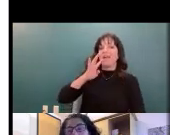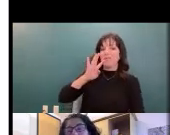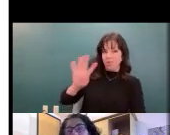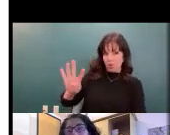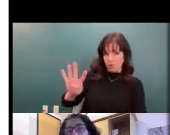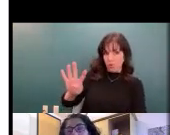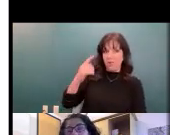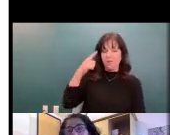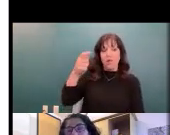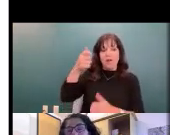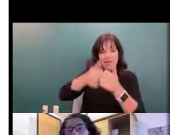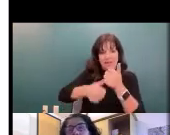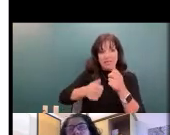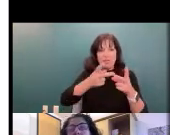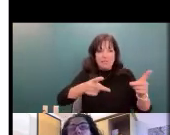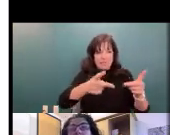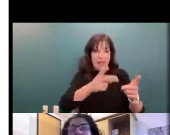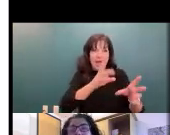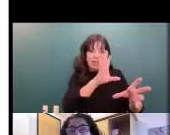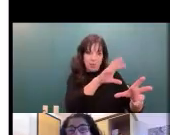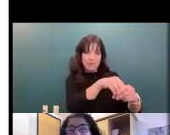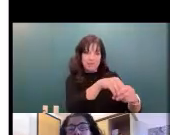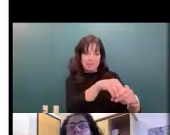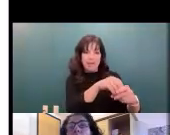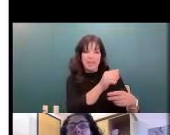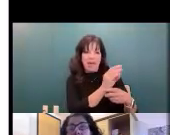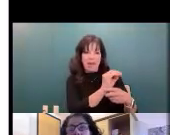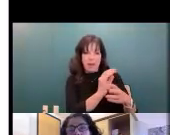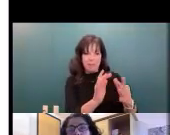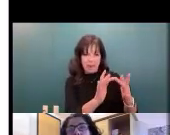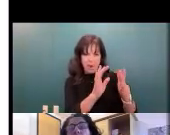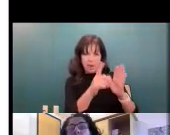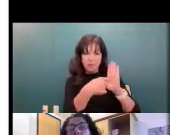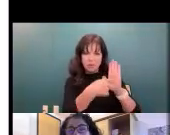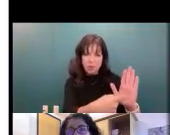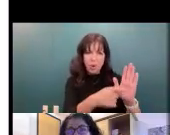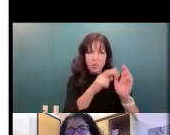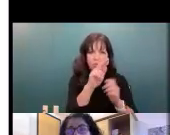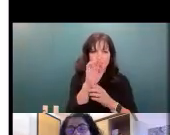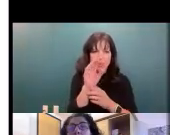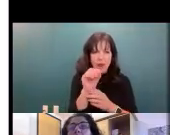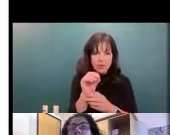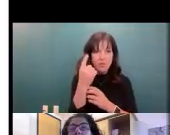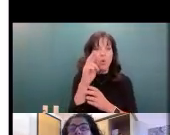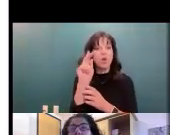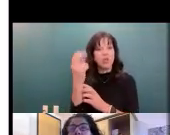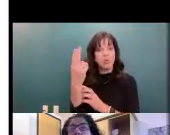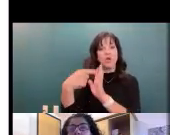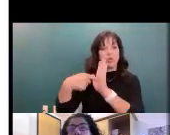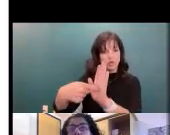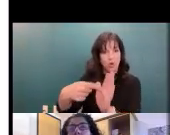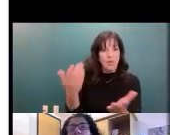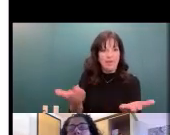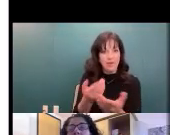each site that participated in the ADDM network. And I'm pointing out what that ratio was for Utah, because